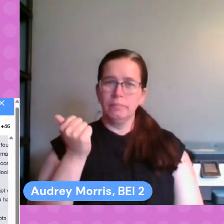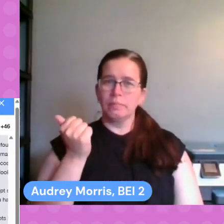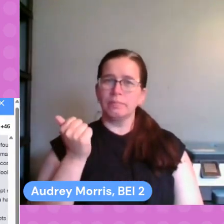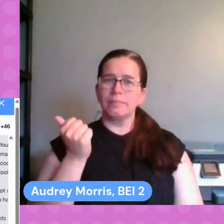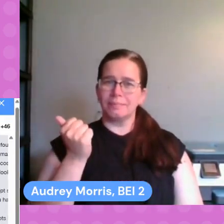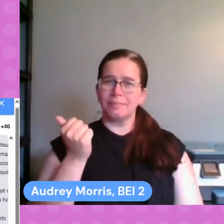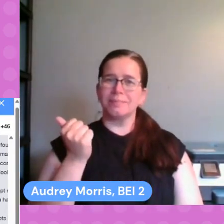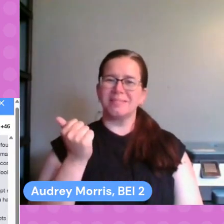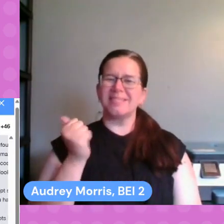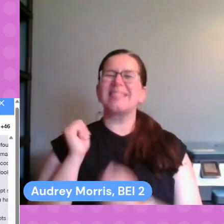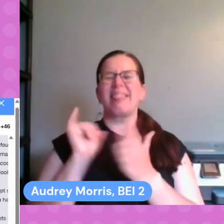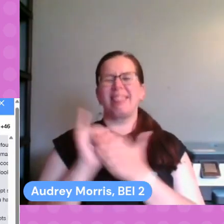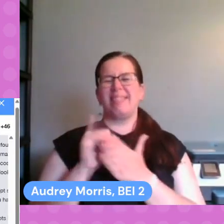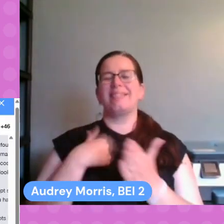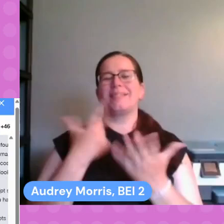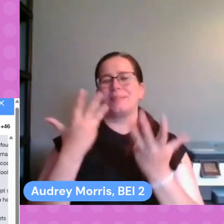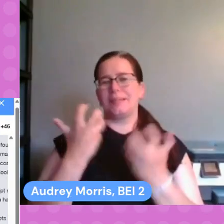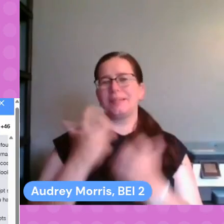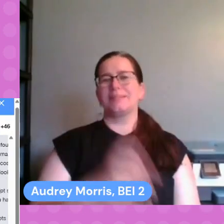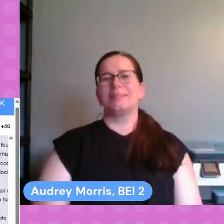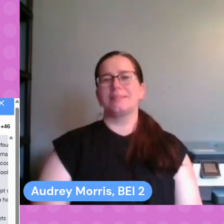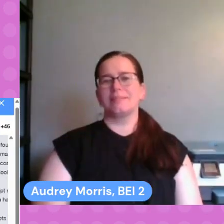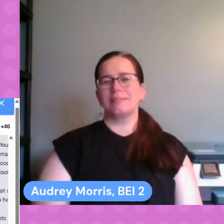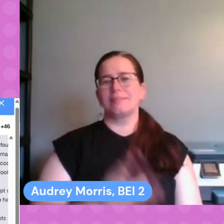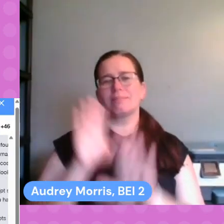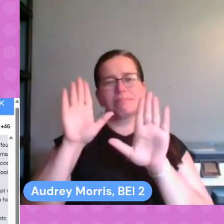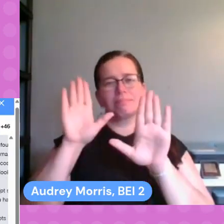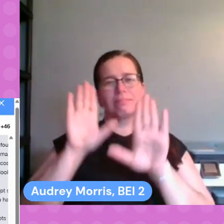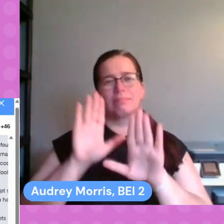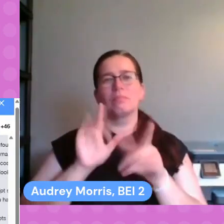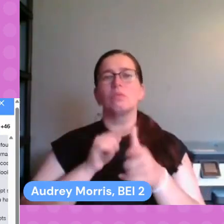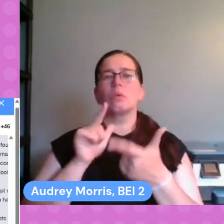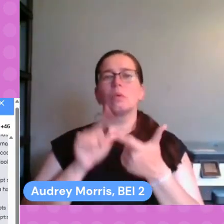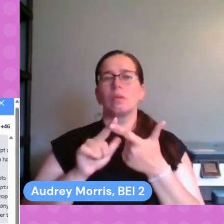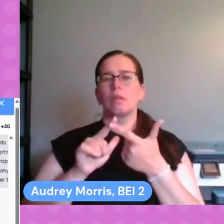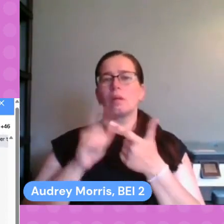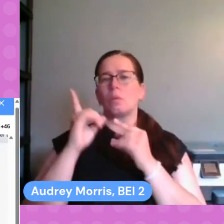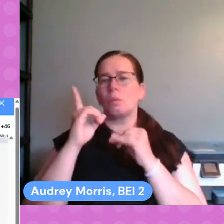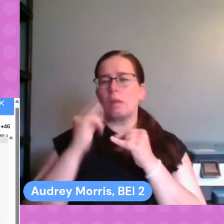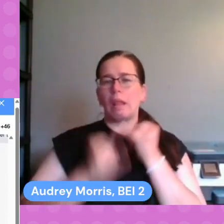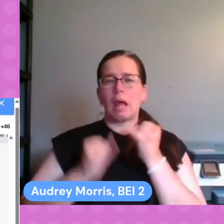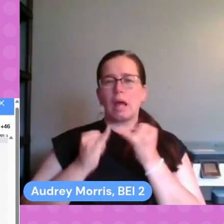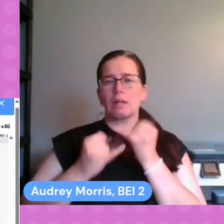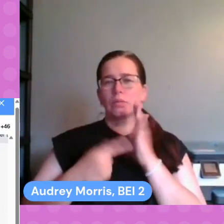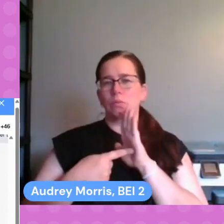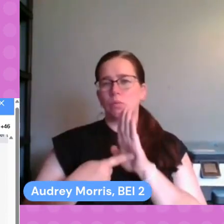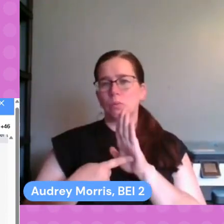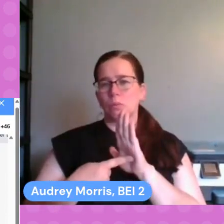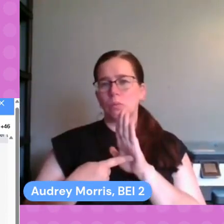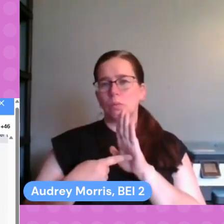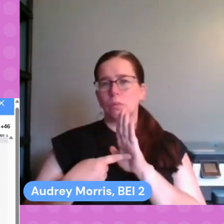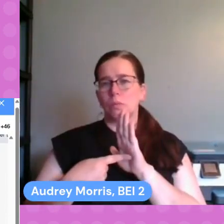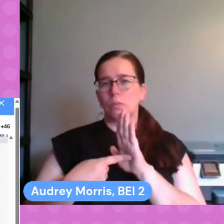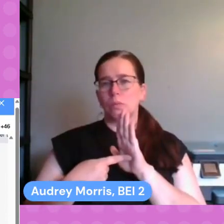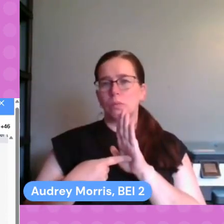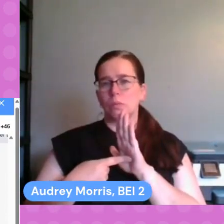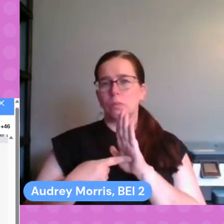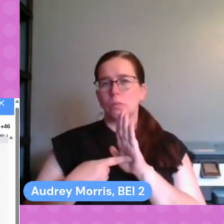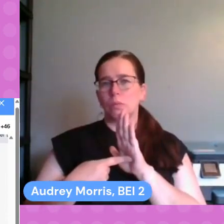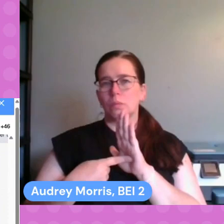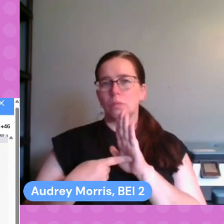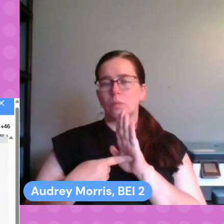Yeah, that's what I want. Excellent. So then just one last thing to show you here is